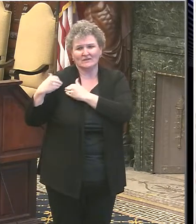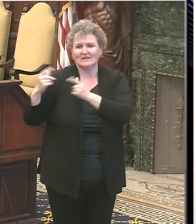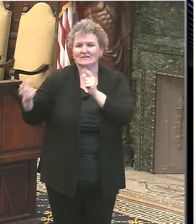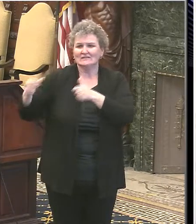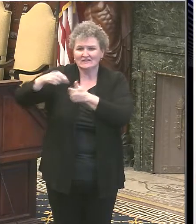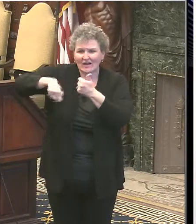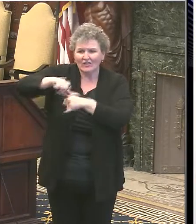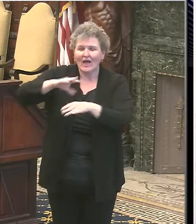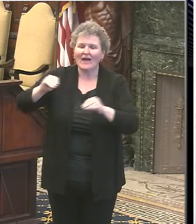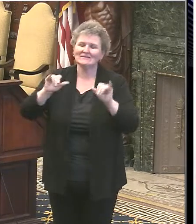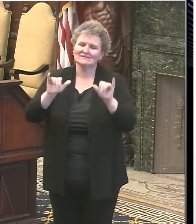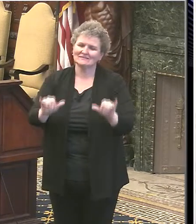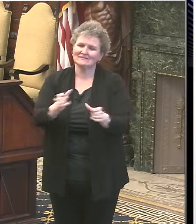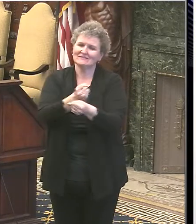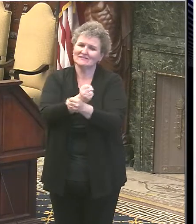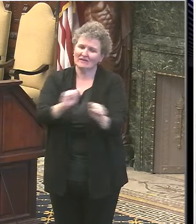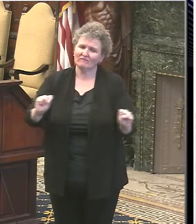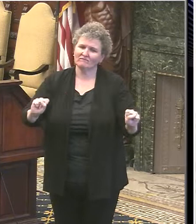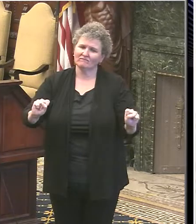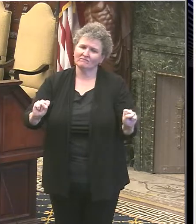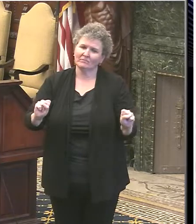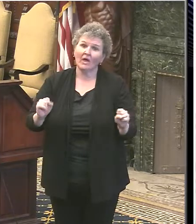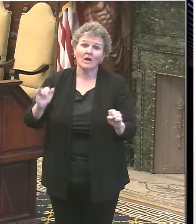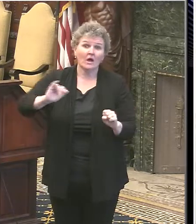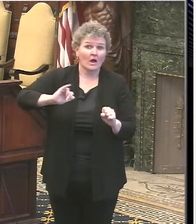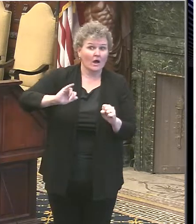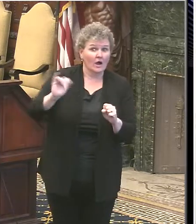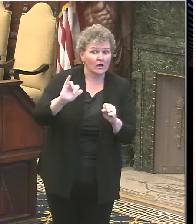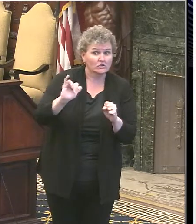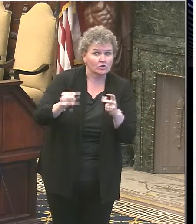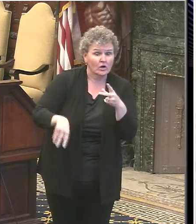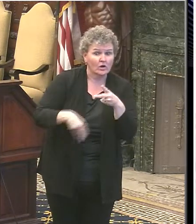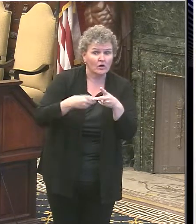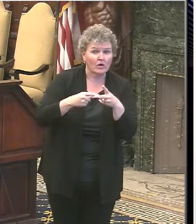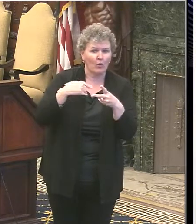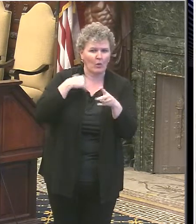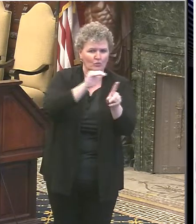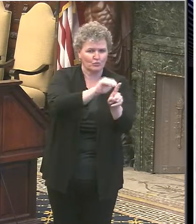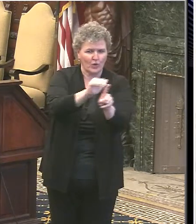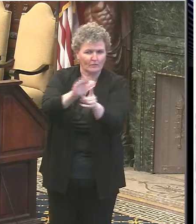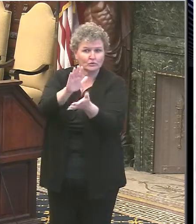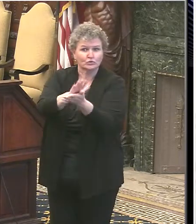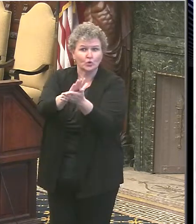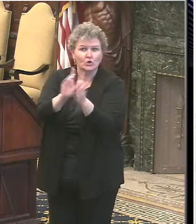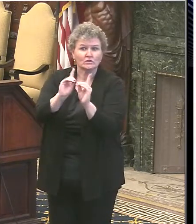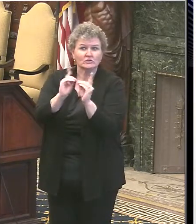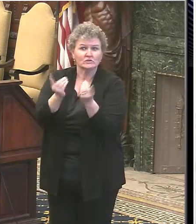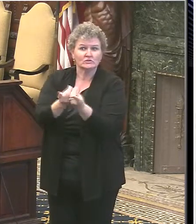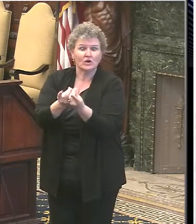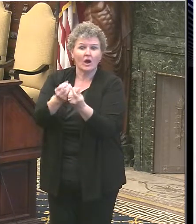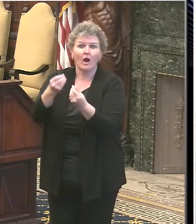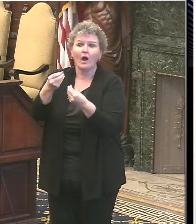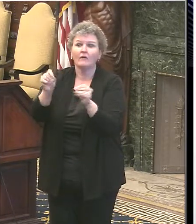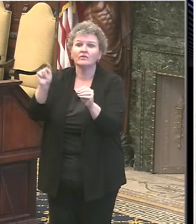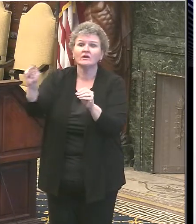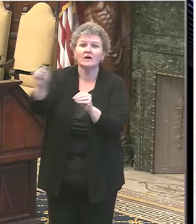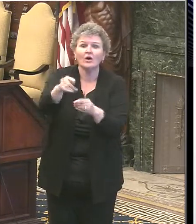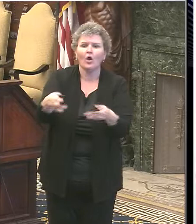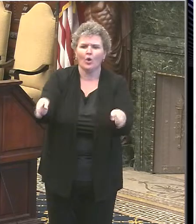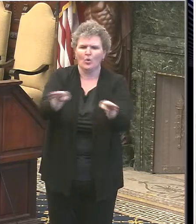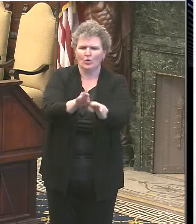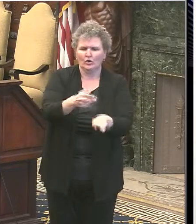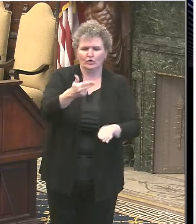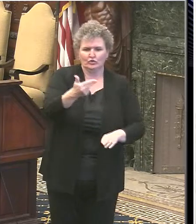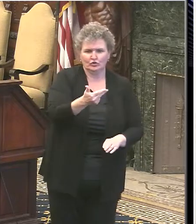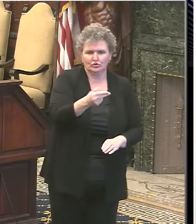this holiday season. Also want to remind our school communities that all district schools and offices will be closed Thursday, November